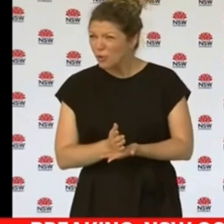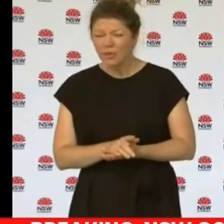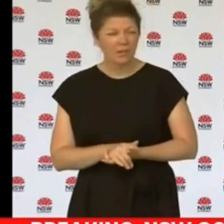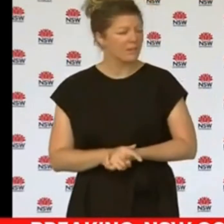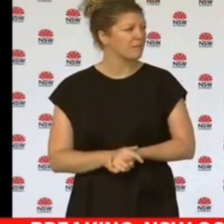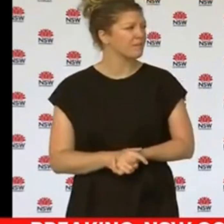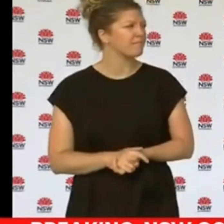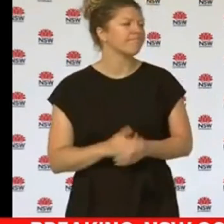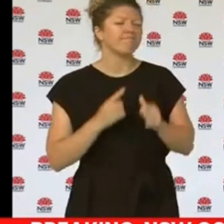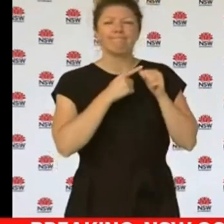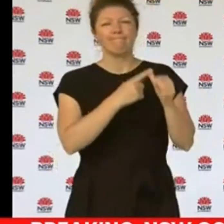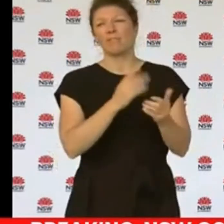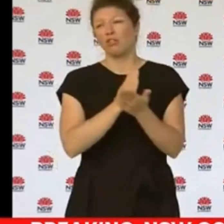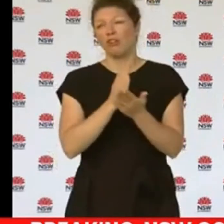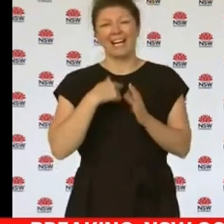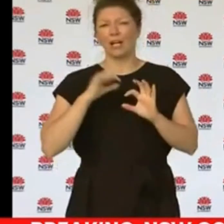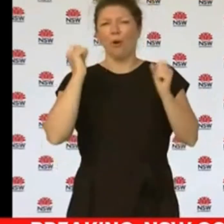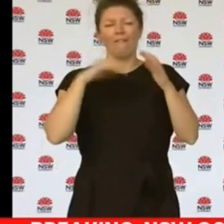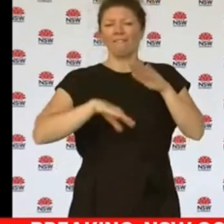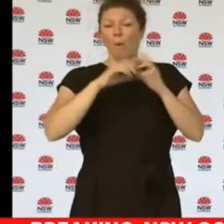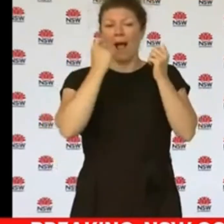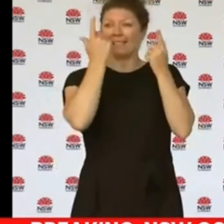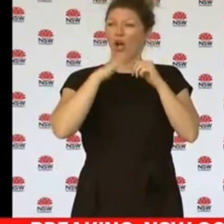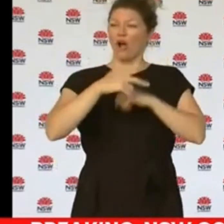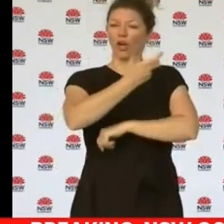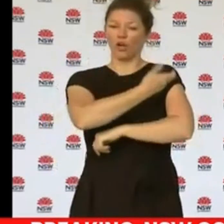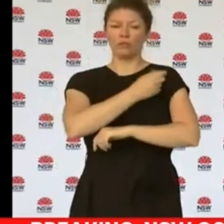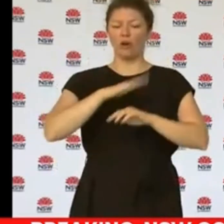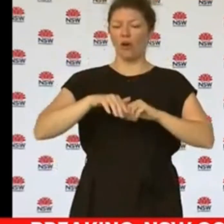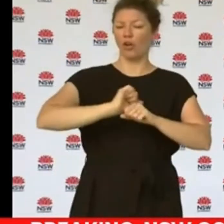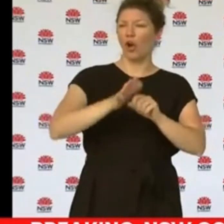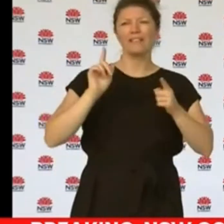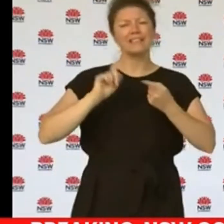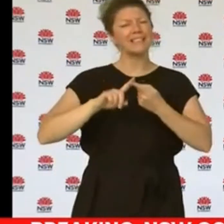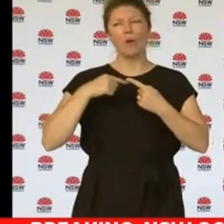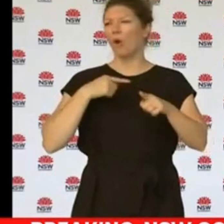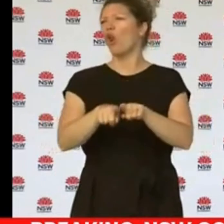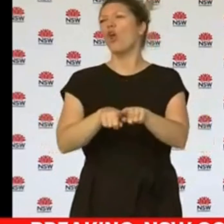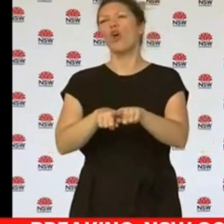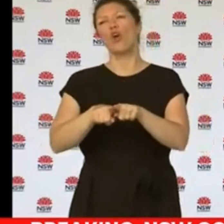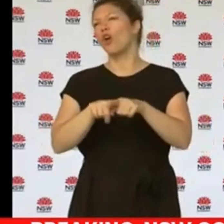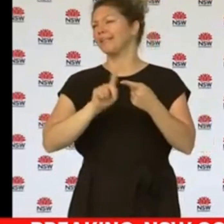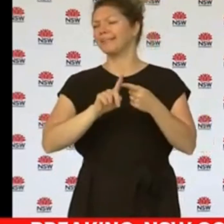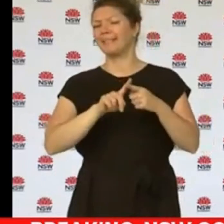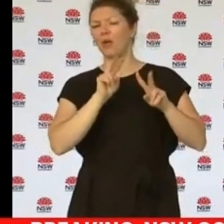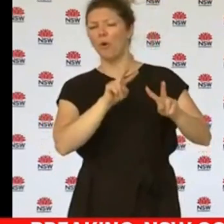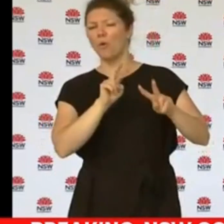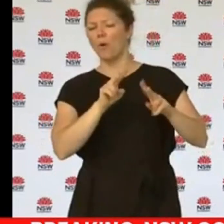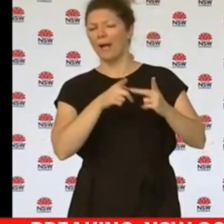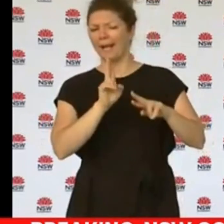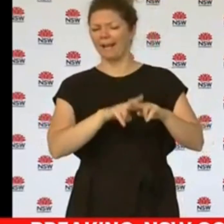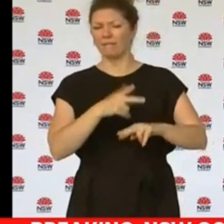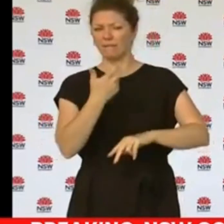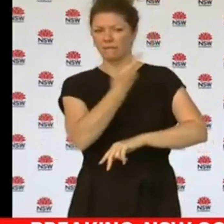So it may be. We have to understand it. There's still much to know about how